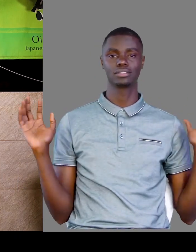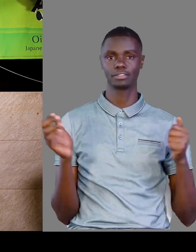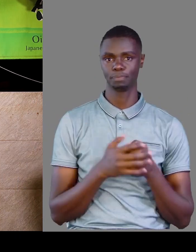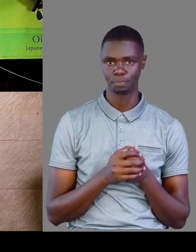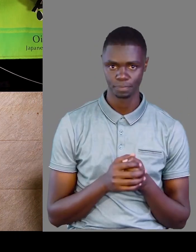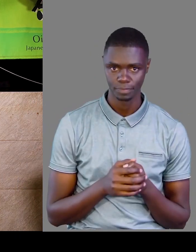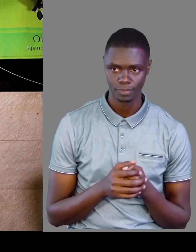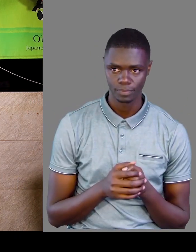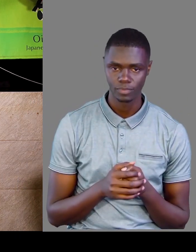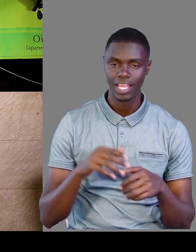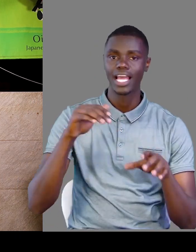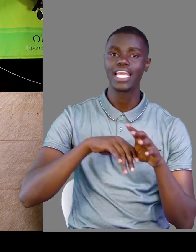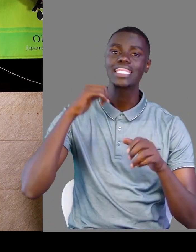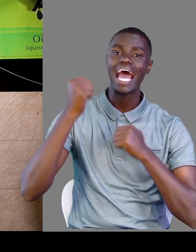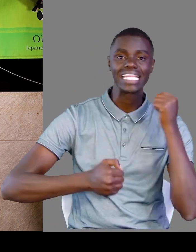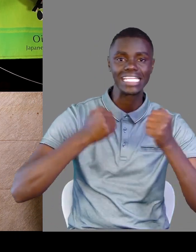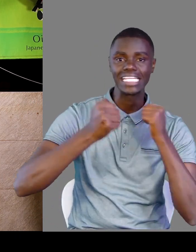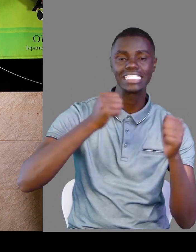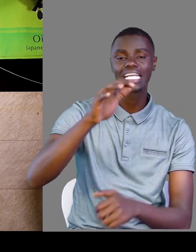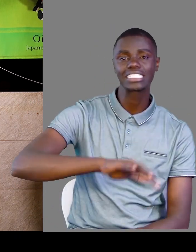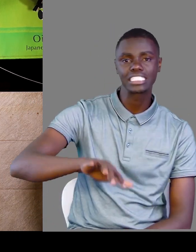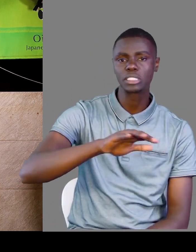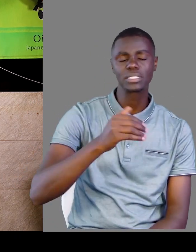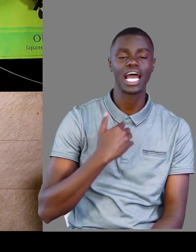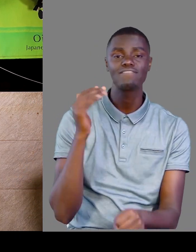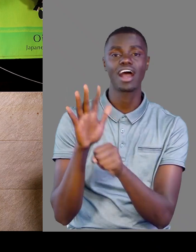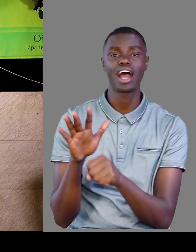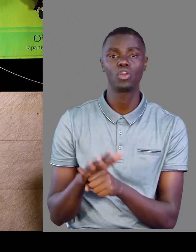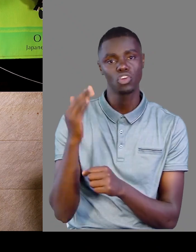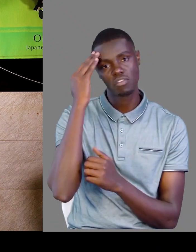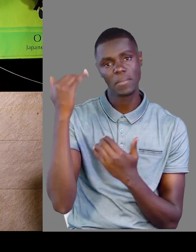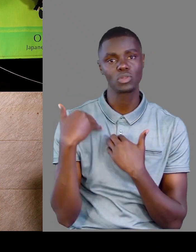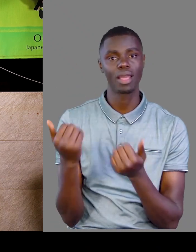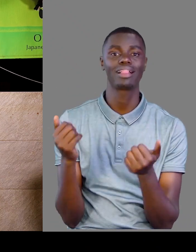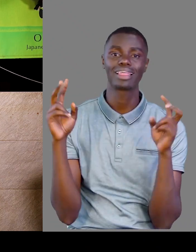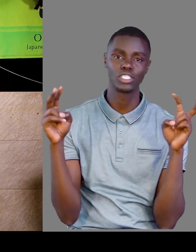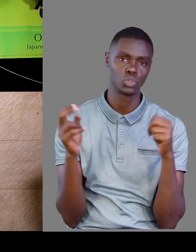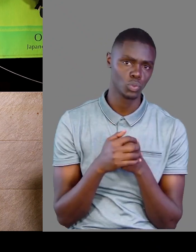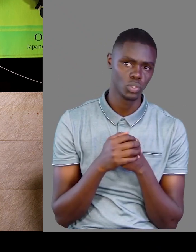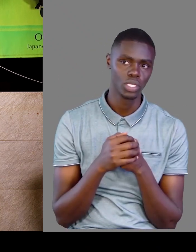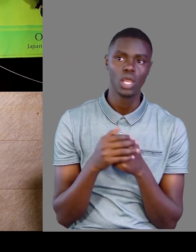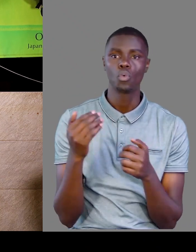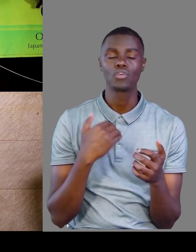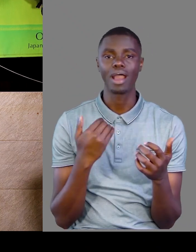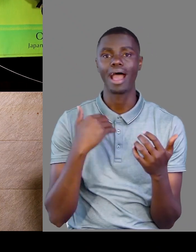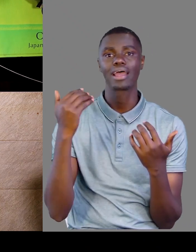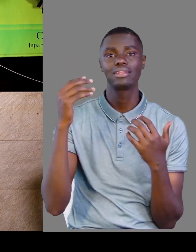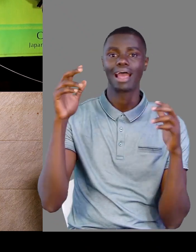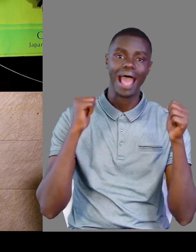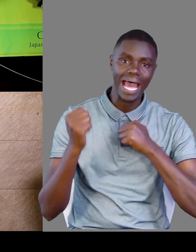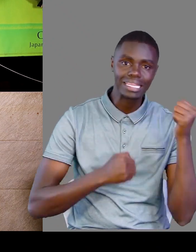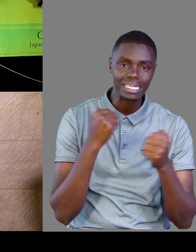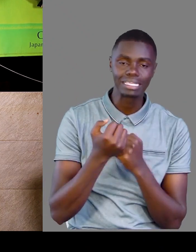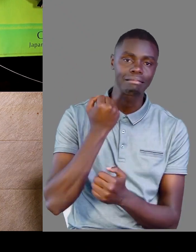know, actually, in the athletic space, there is a lot of mental health issues. We've had athletes